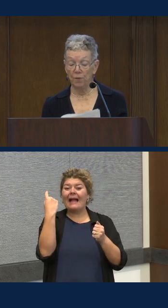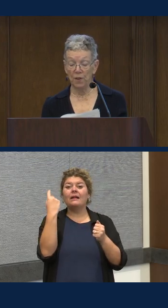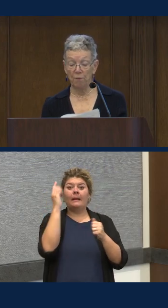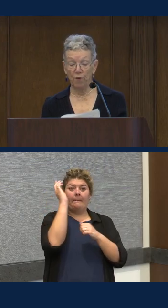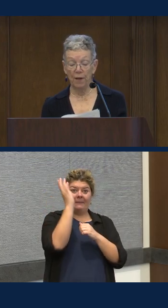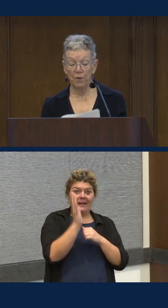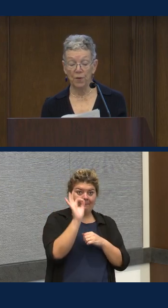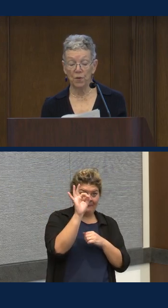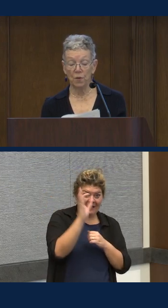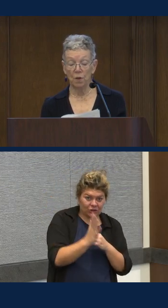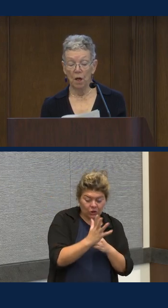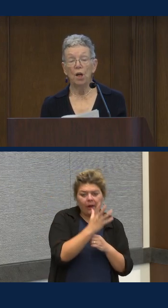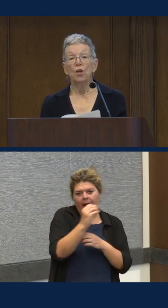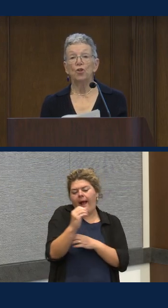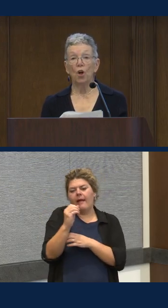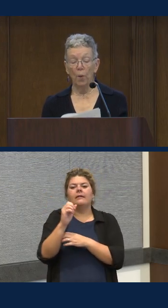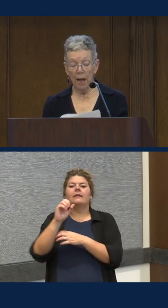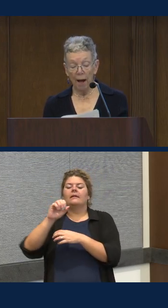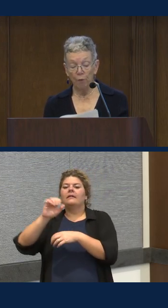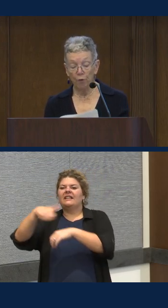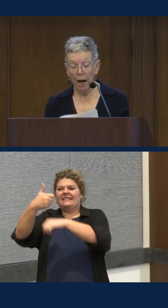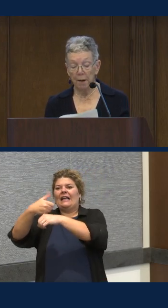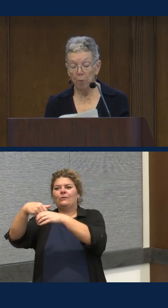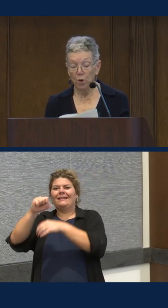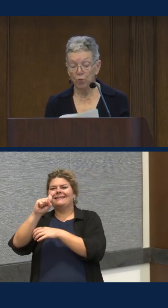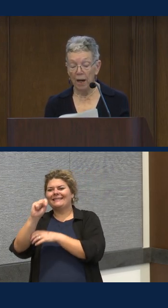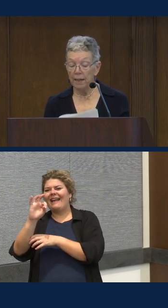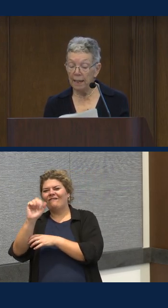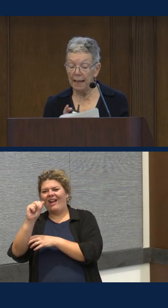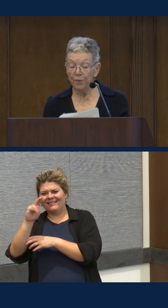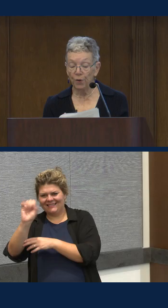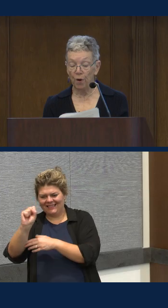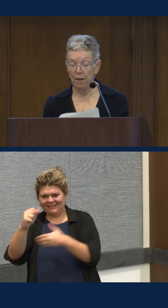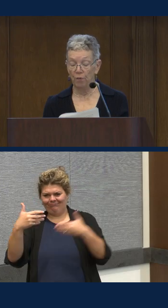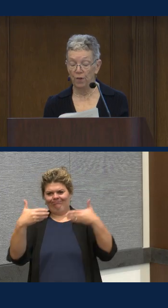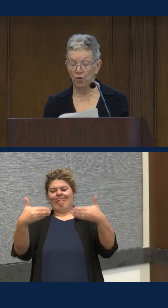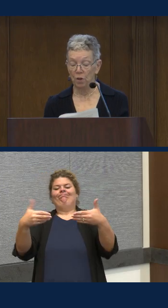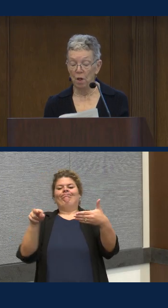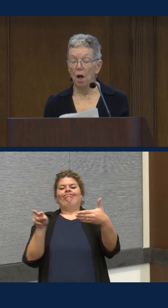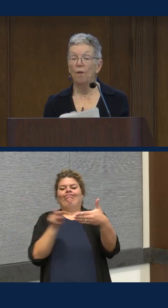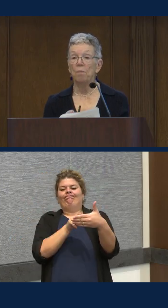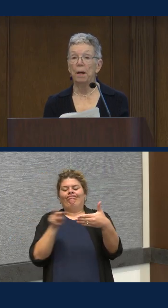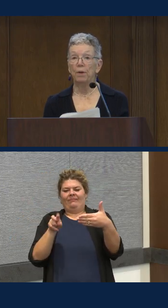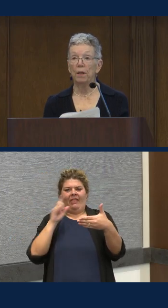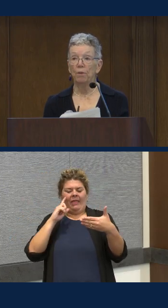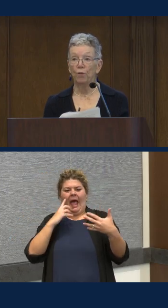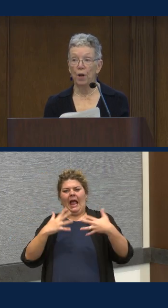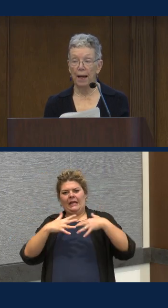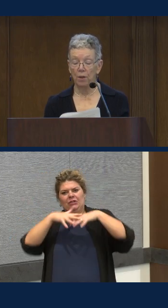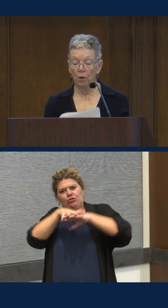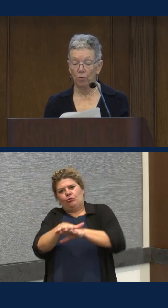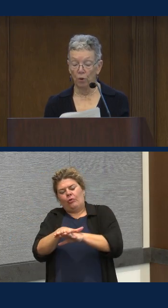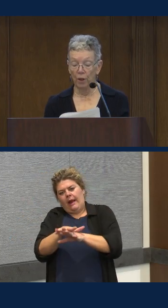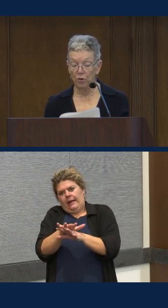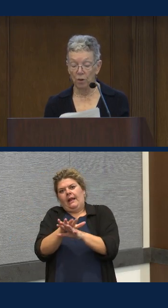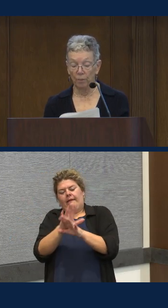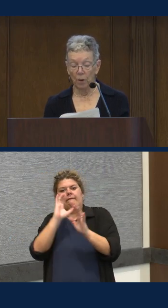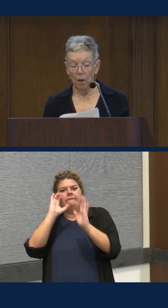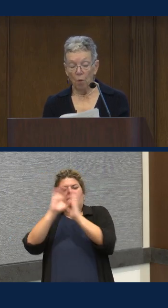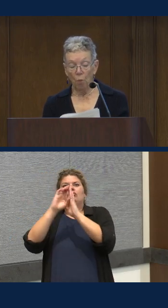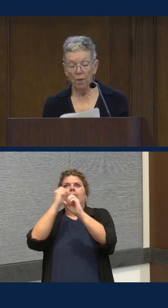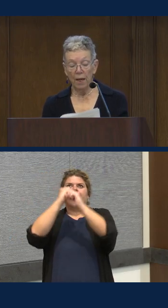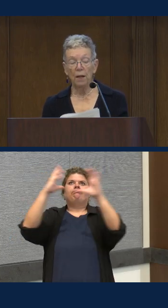statue of St. Francis, showing how Frank portrayed an integrated vision of American vernacular